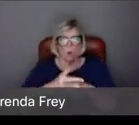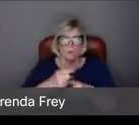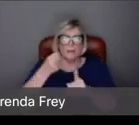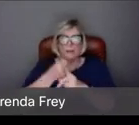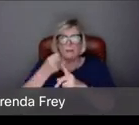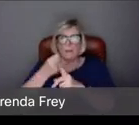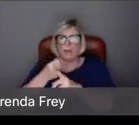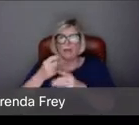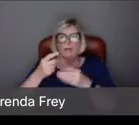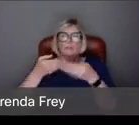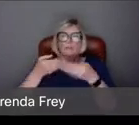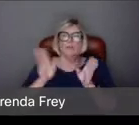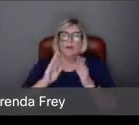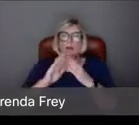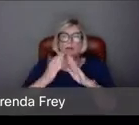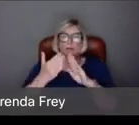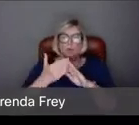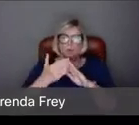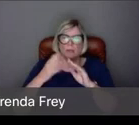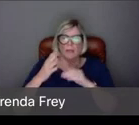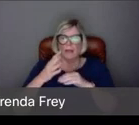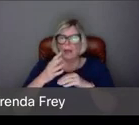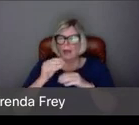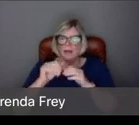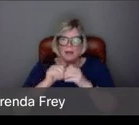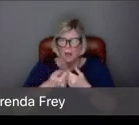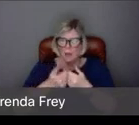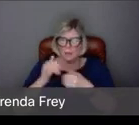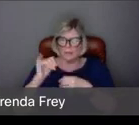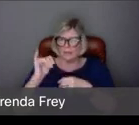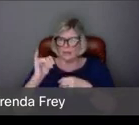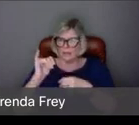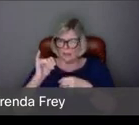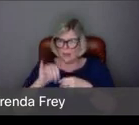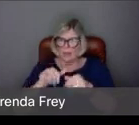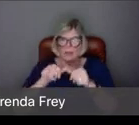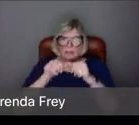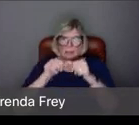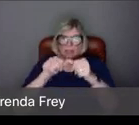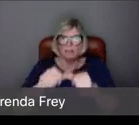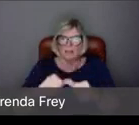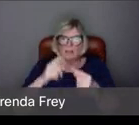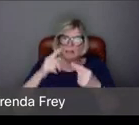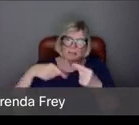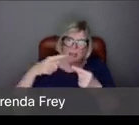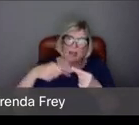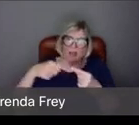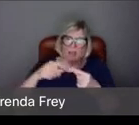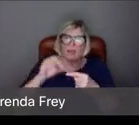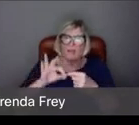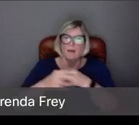impact the general community, and how does it continue the cycle of